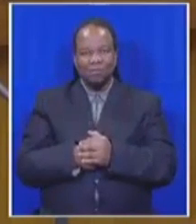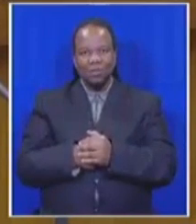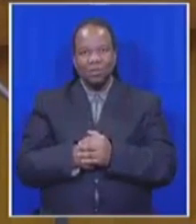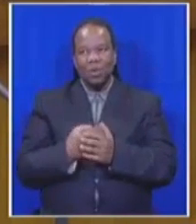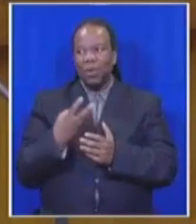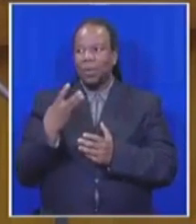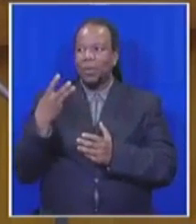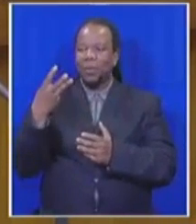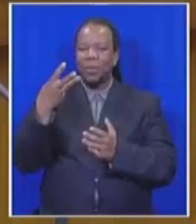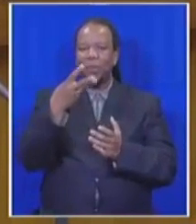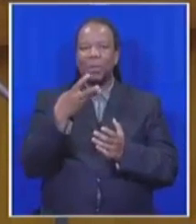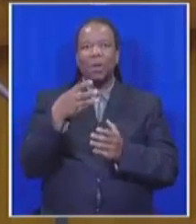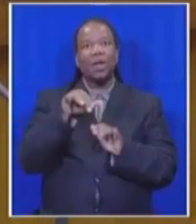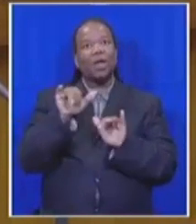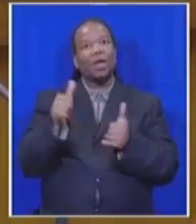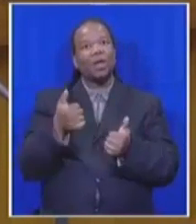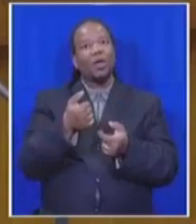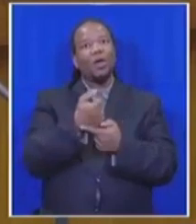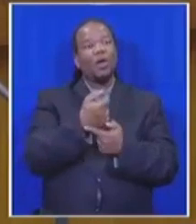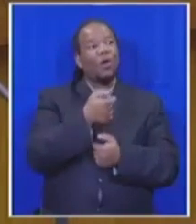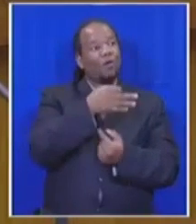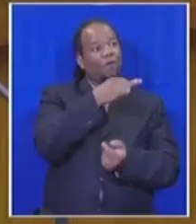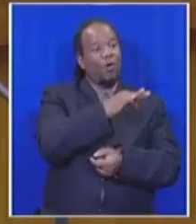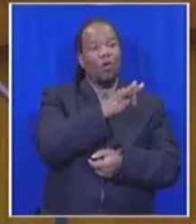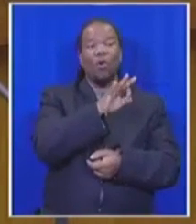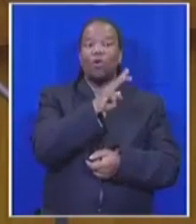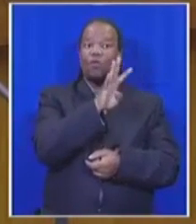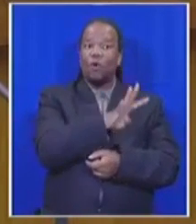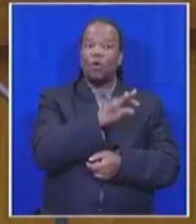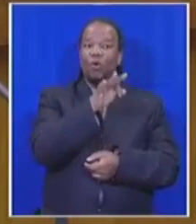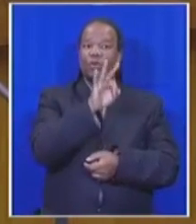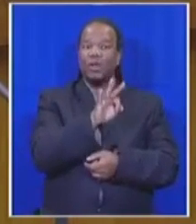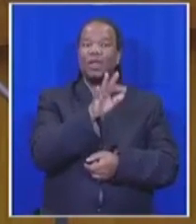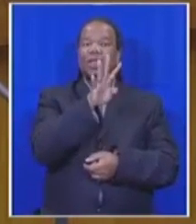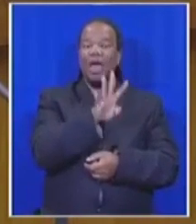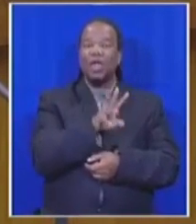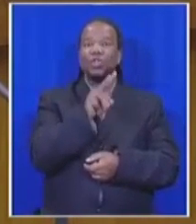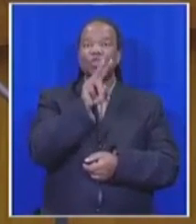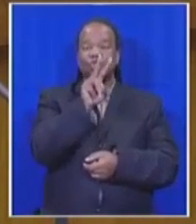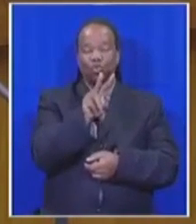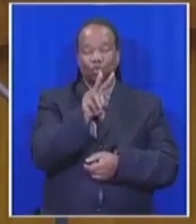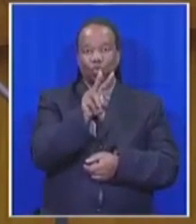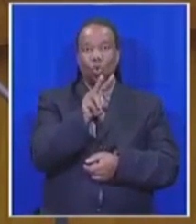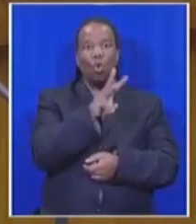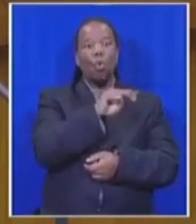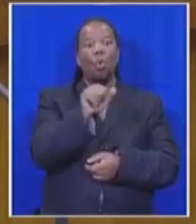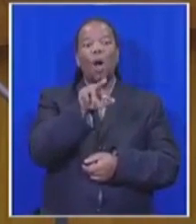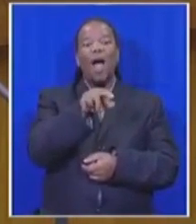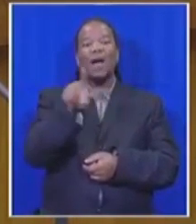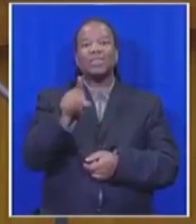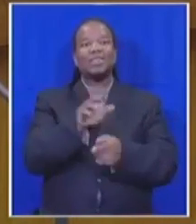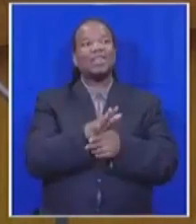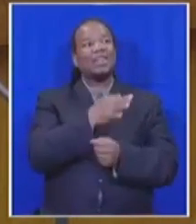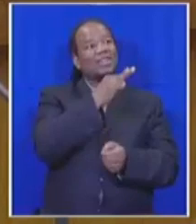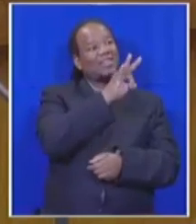Out of the 4392 wards in the country, the ANC won